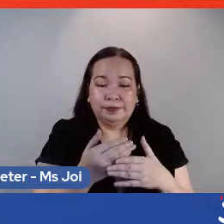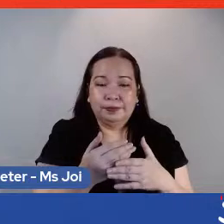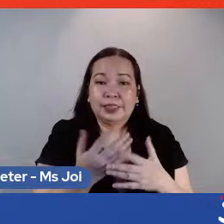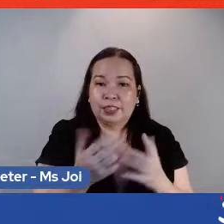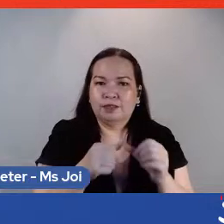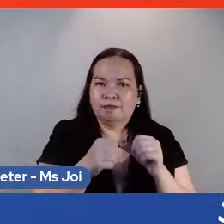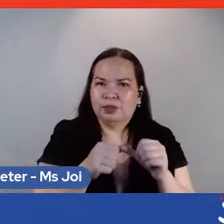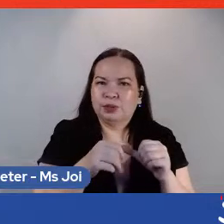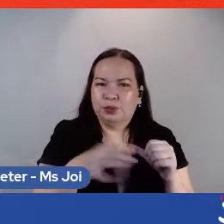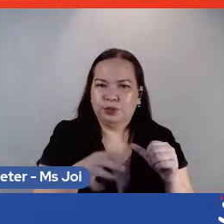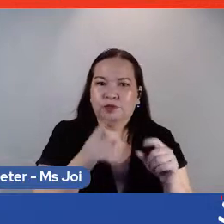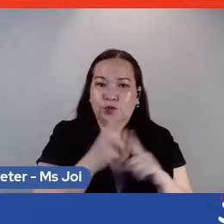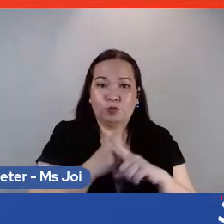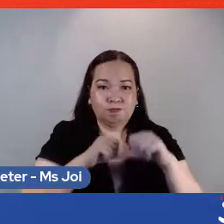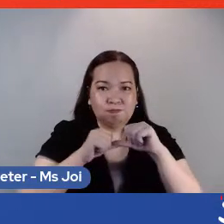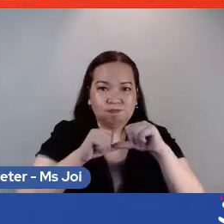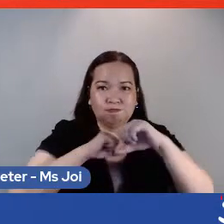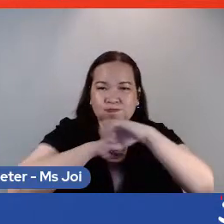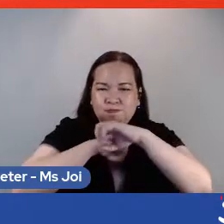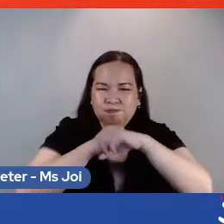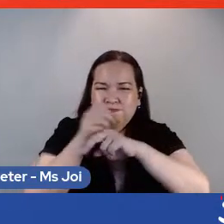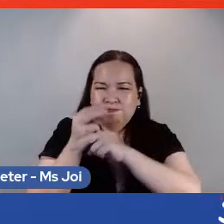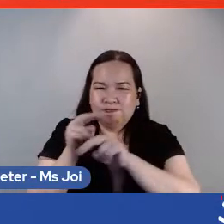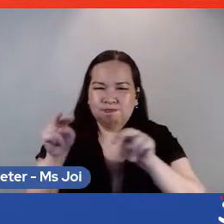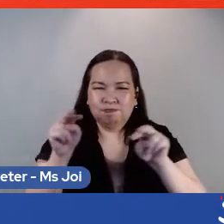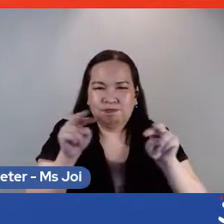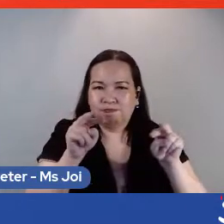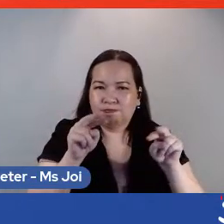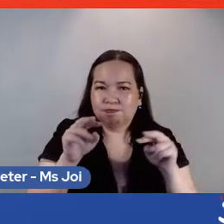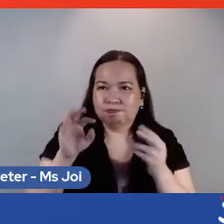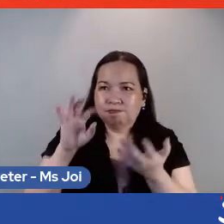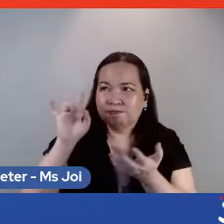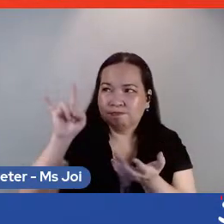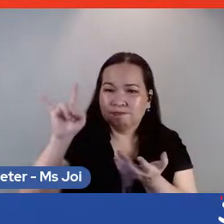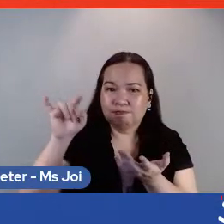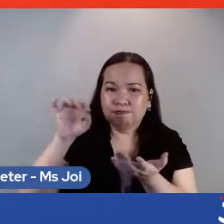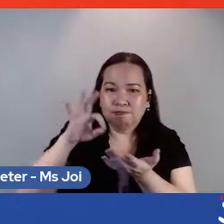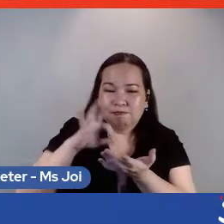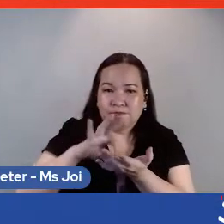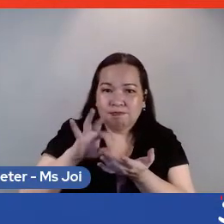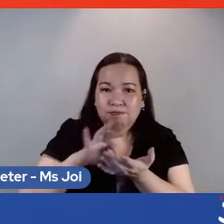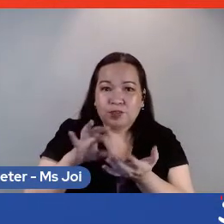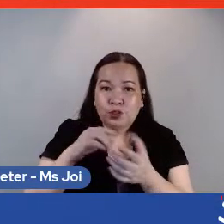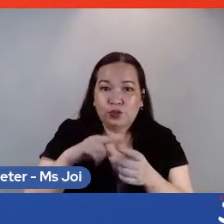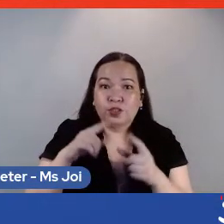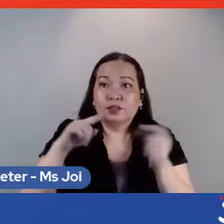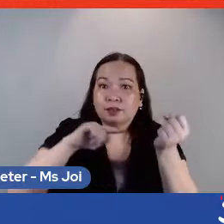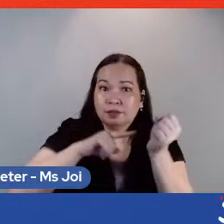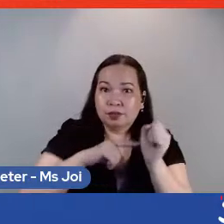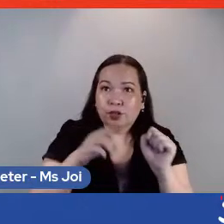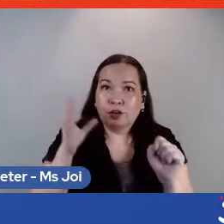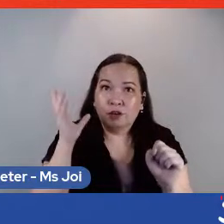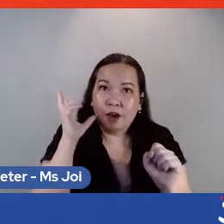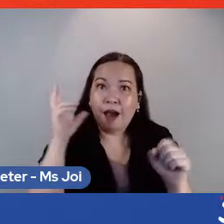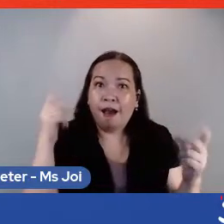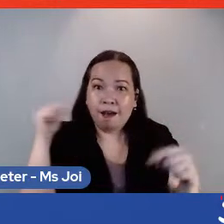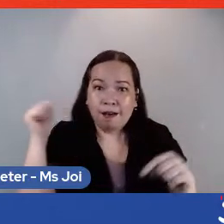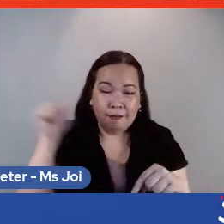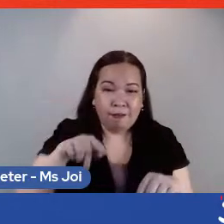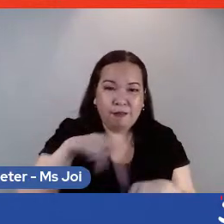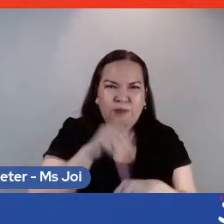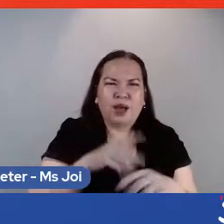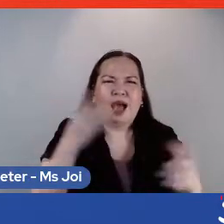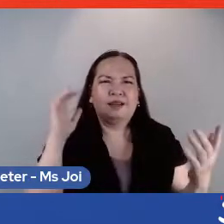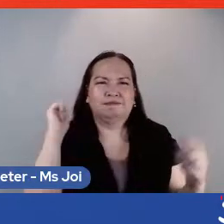Consistent with our advocacy to monitor campaign finance, when we learned that it has been rolled out in the Philippines, we immediately checked it out. So